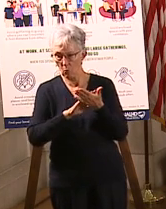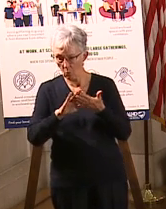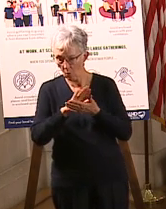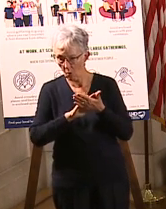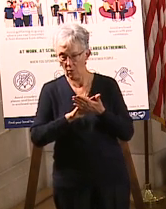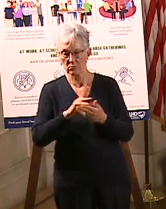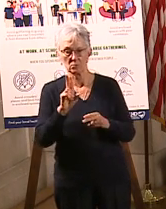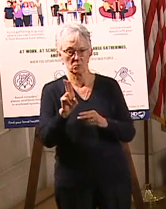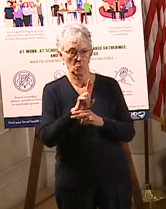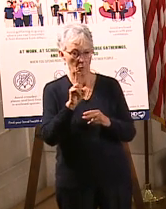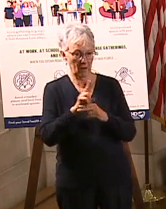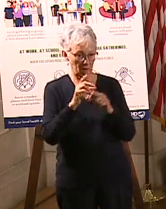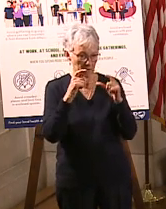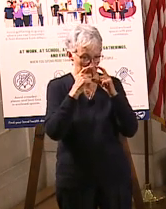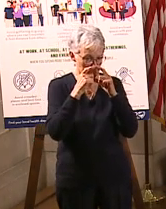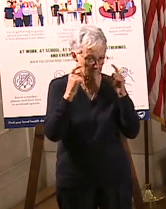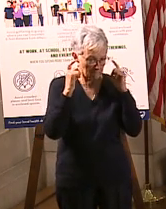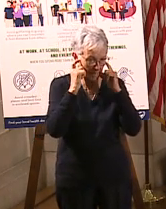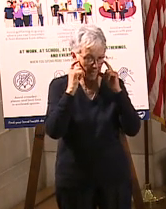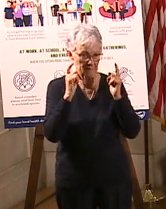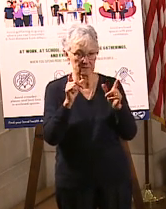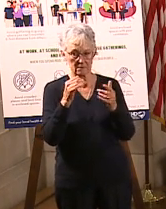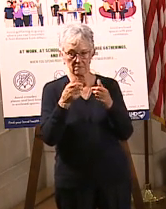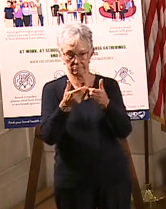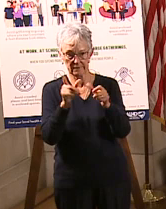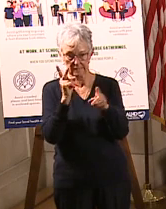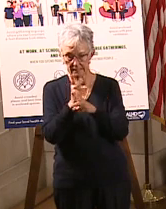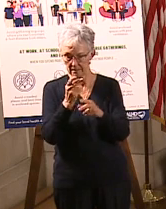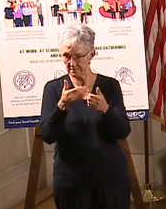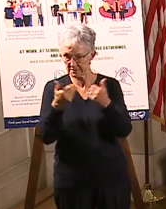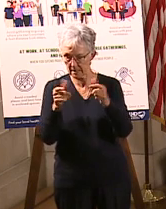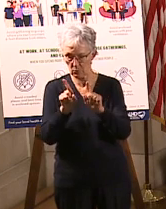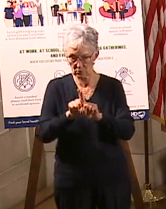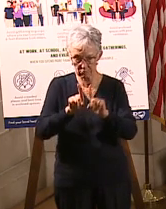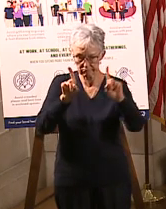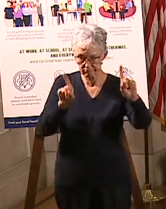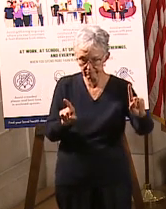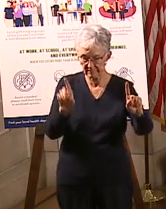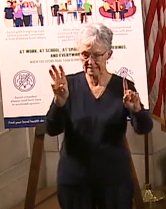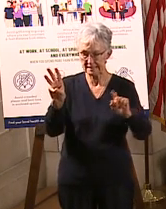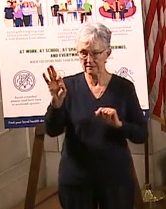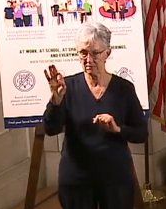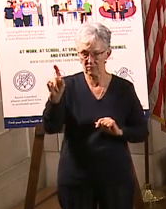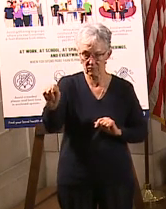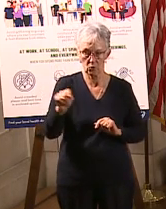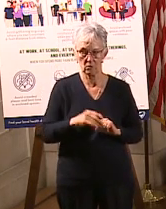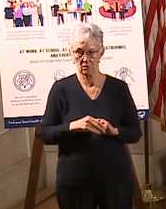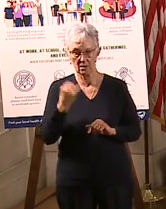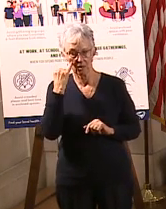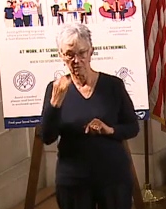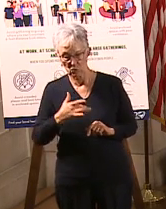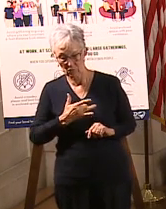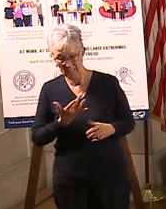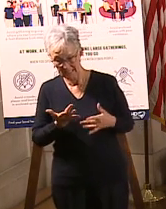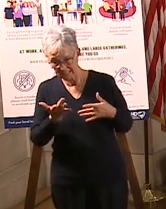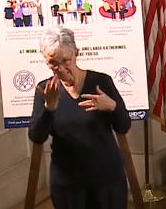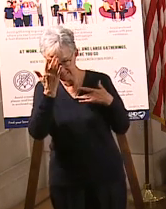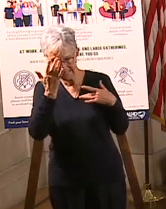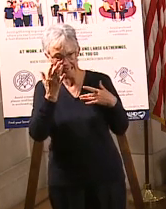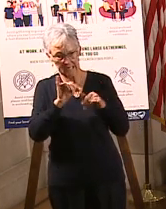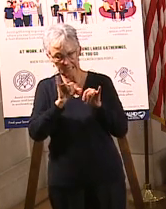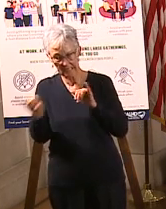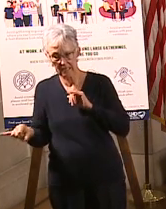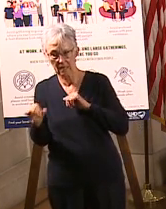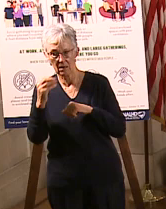a mask when you go to the store. Please stay home if you're sick. That's a big one, especially with some of these new strains that could potentially be much